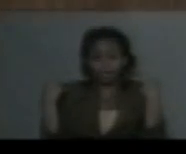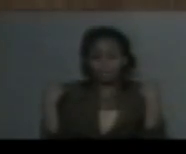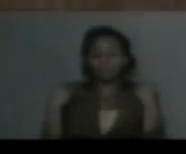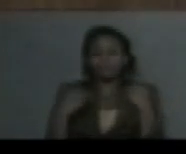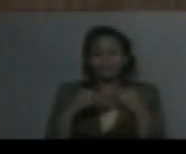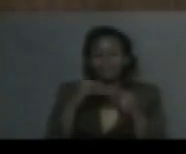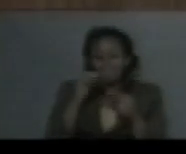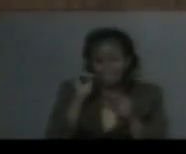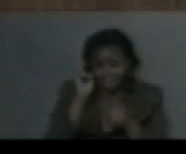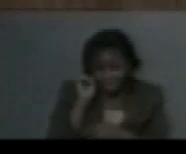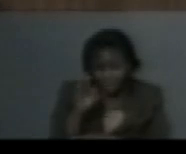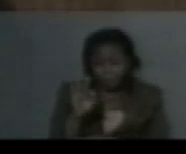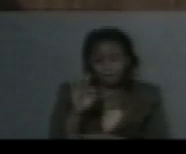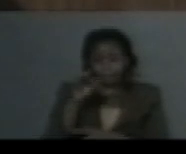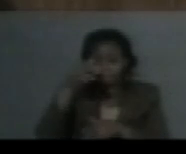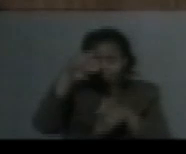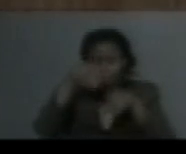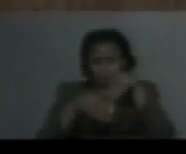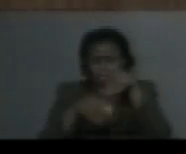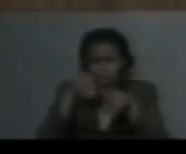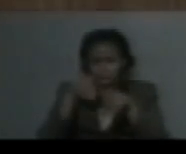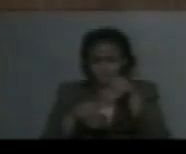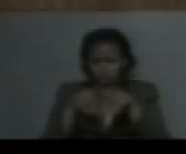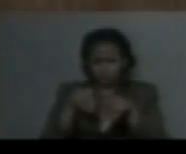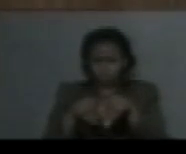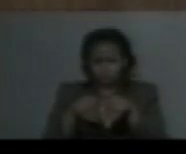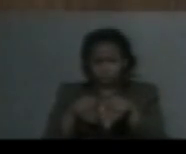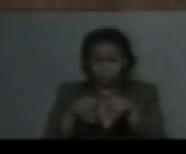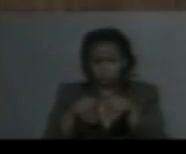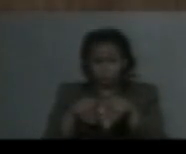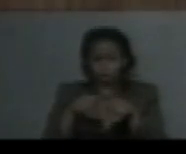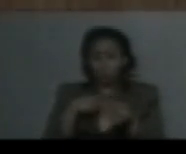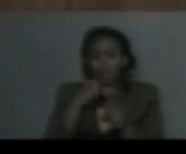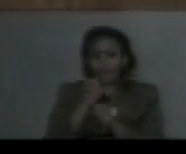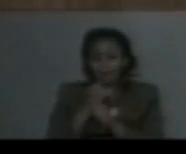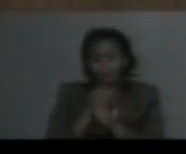if the elections were carried out